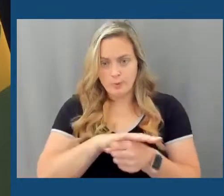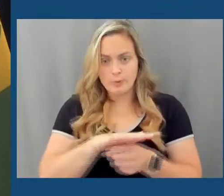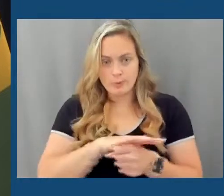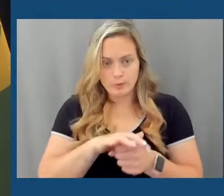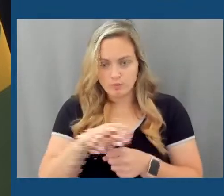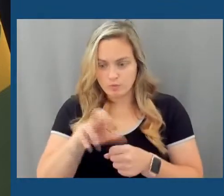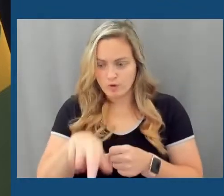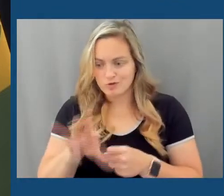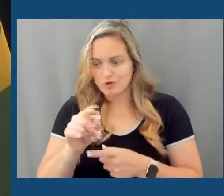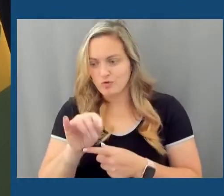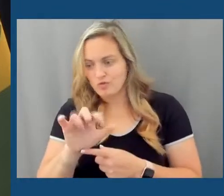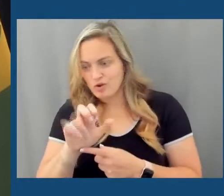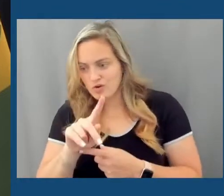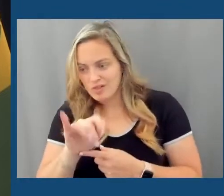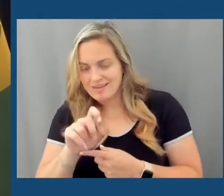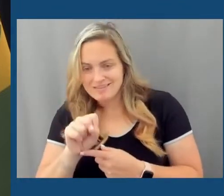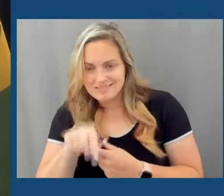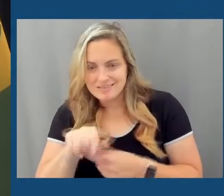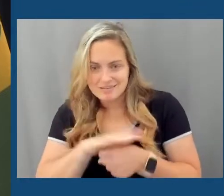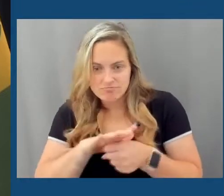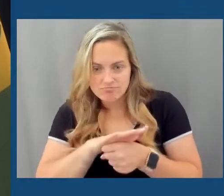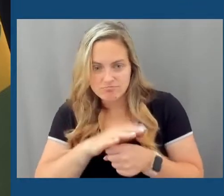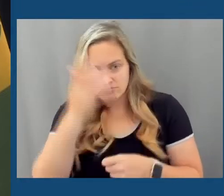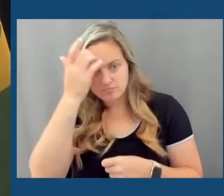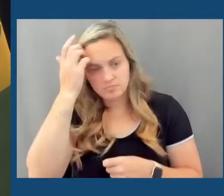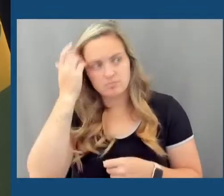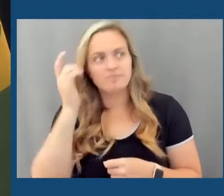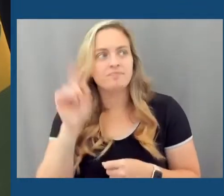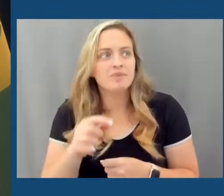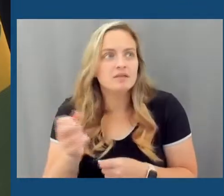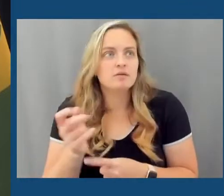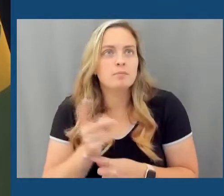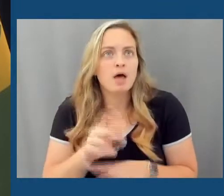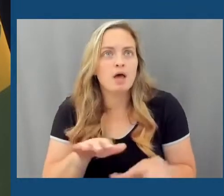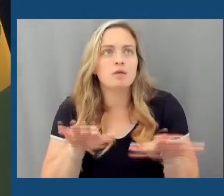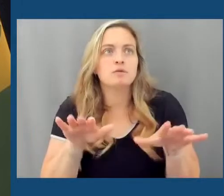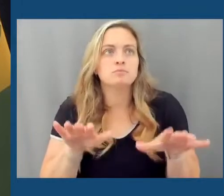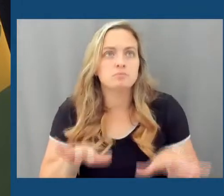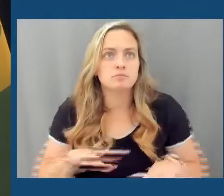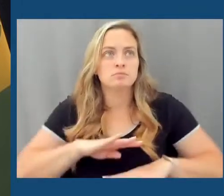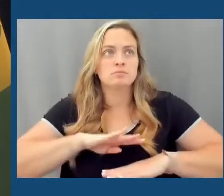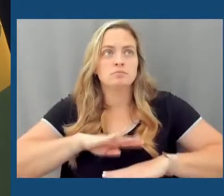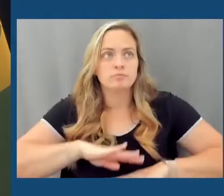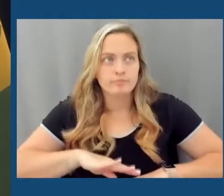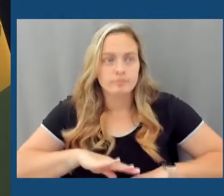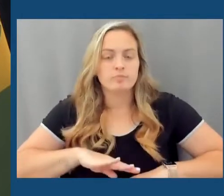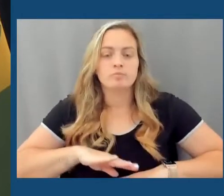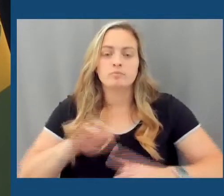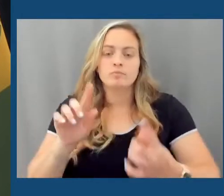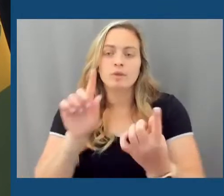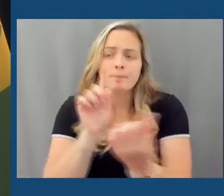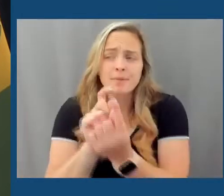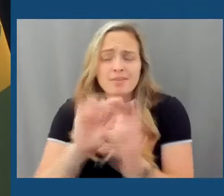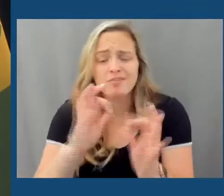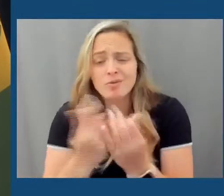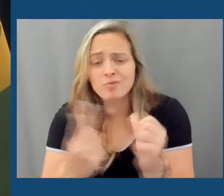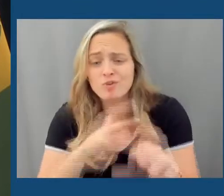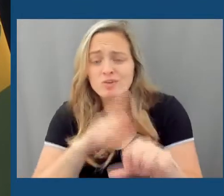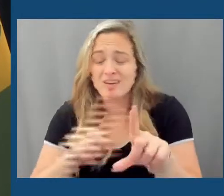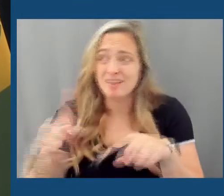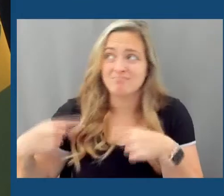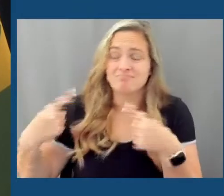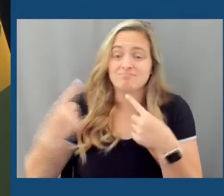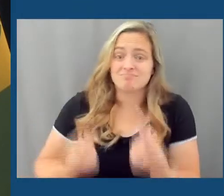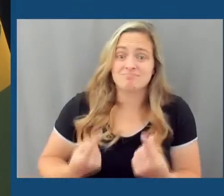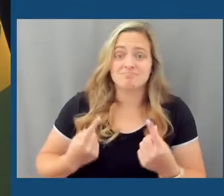Finger Lakes, this county. They just need a place to meet their families, perhaps for the first time in a long time. And